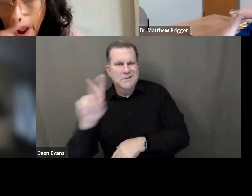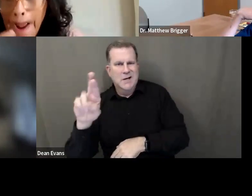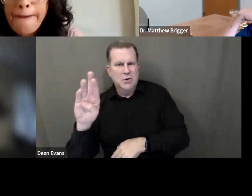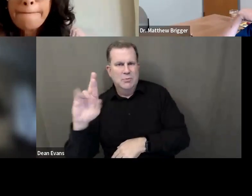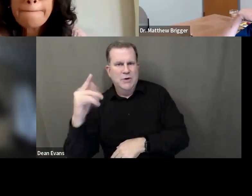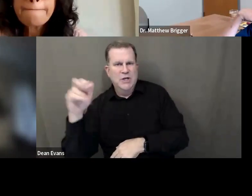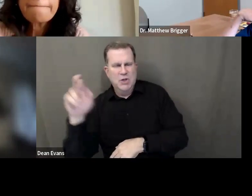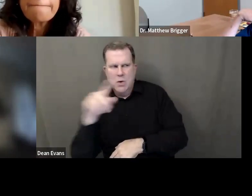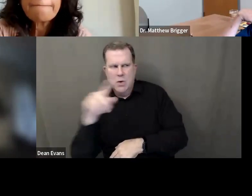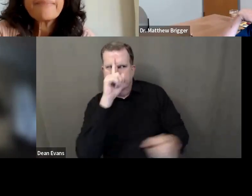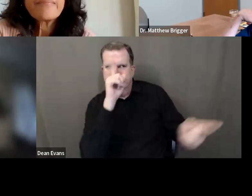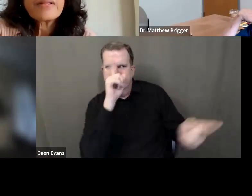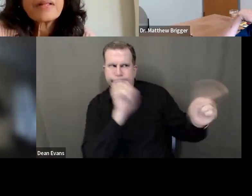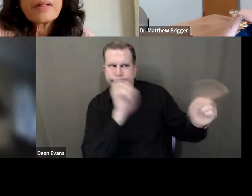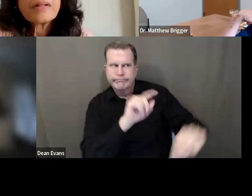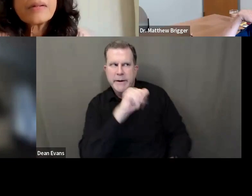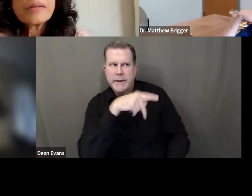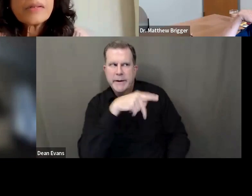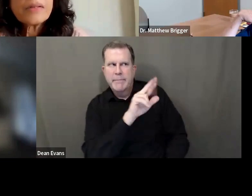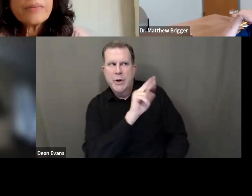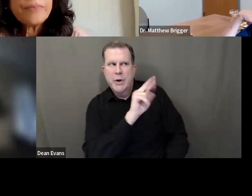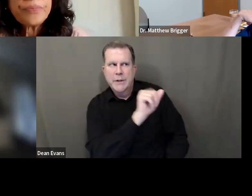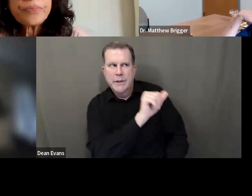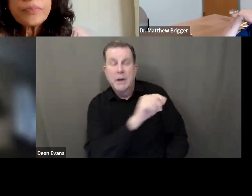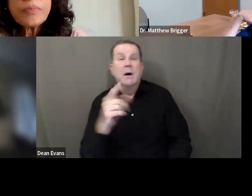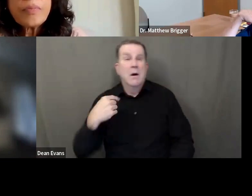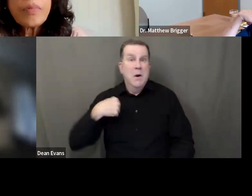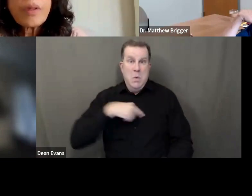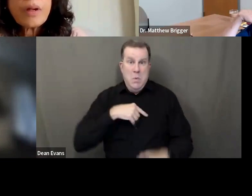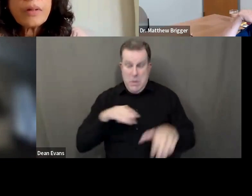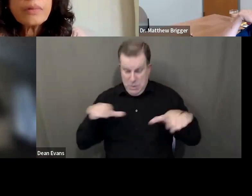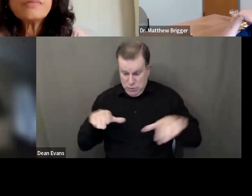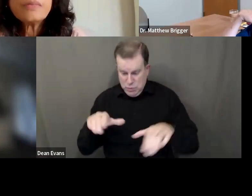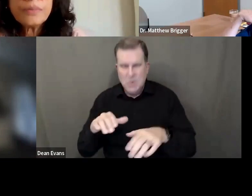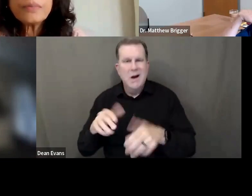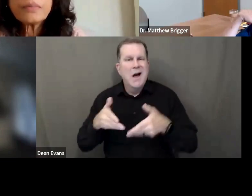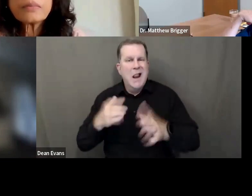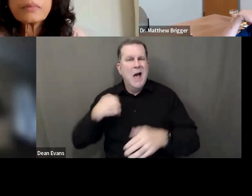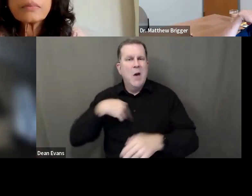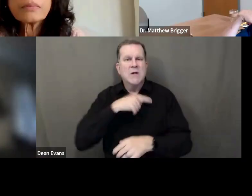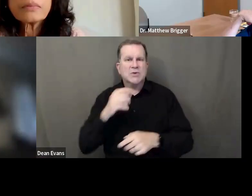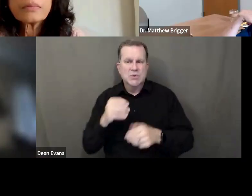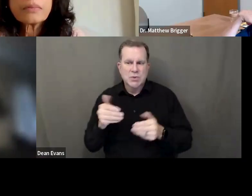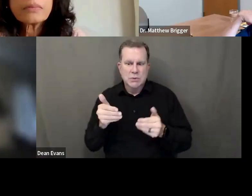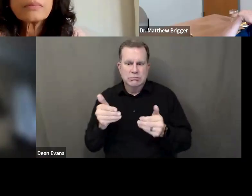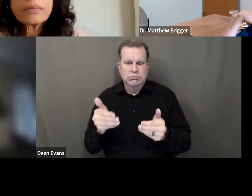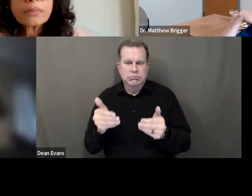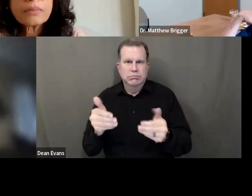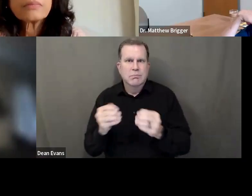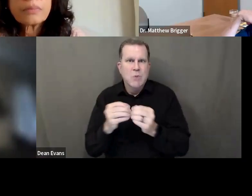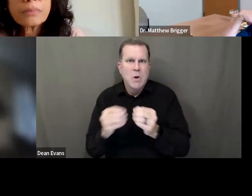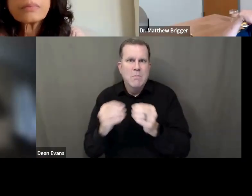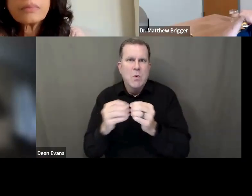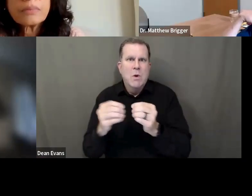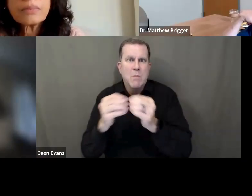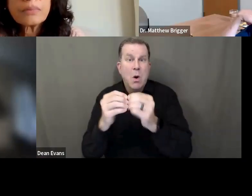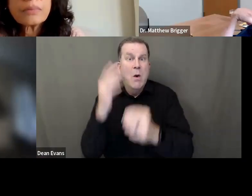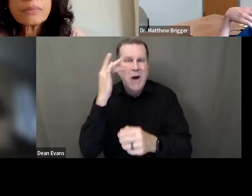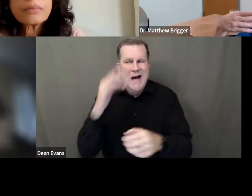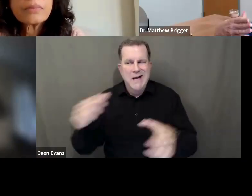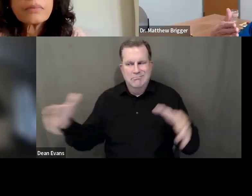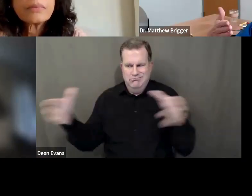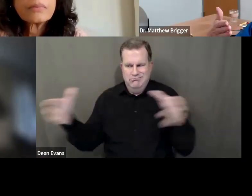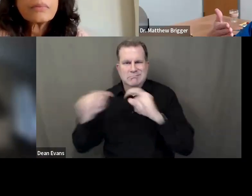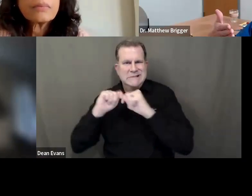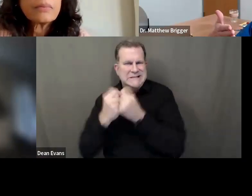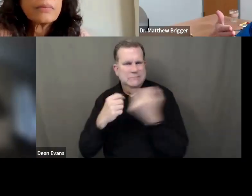things that we do, and really that allow us to be able to push the envelope is because we do have the strength of our team together. And being that